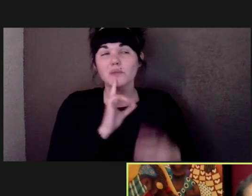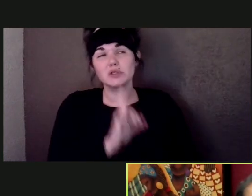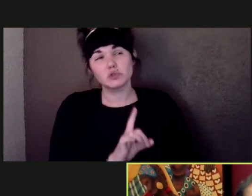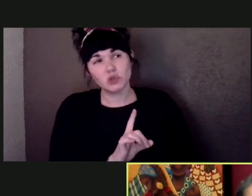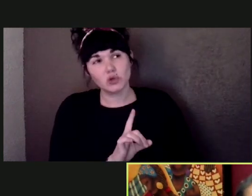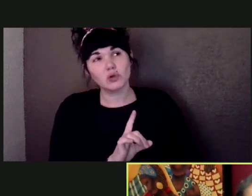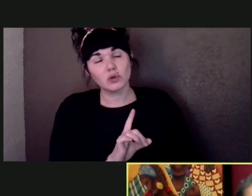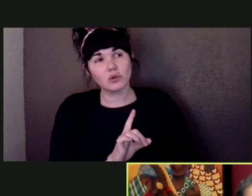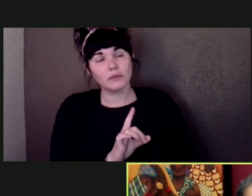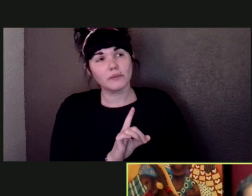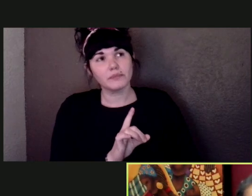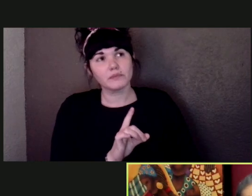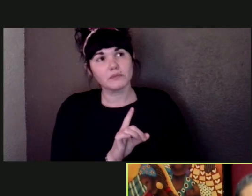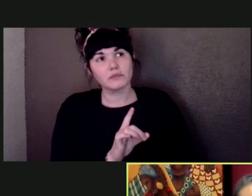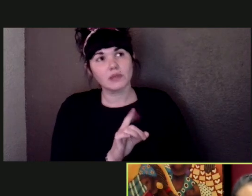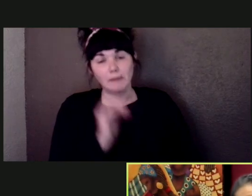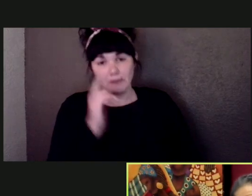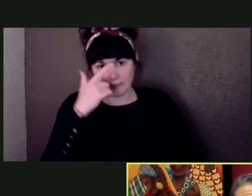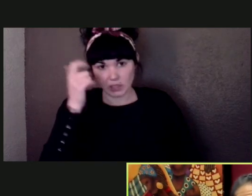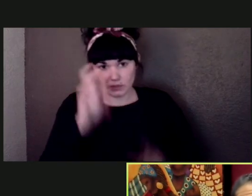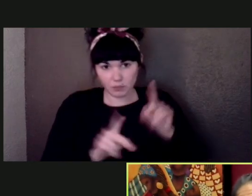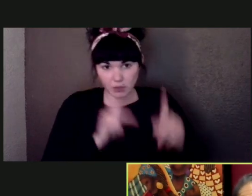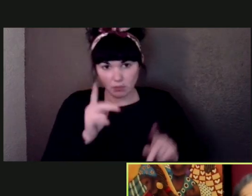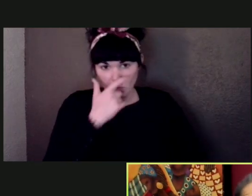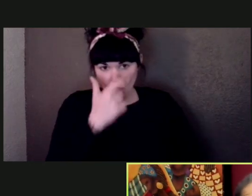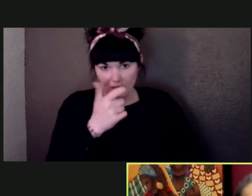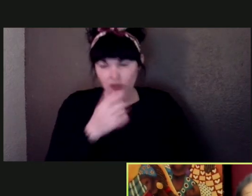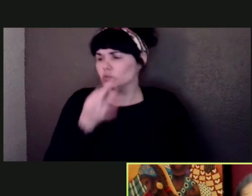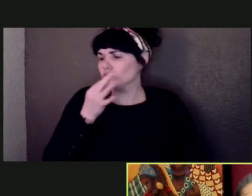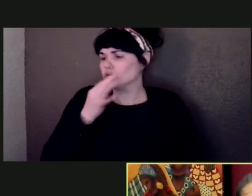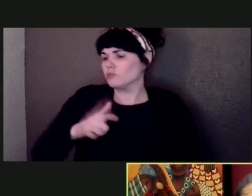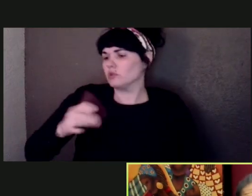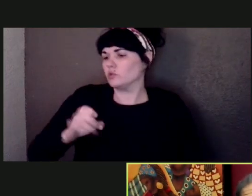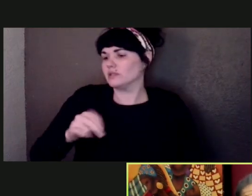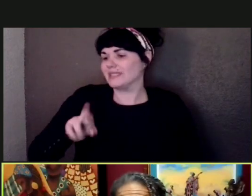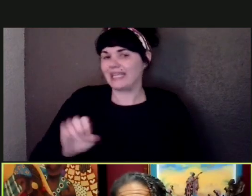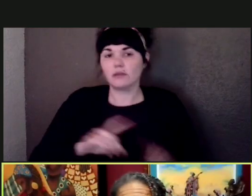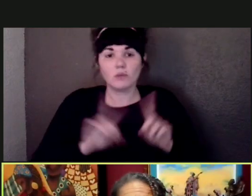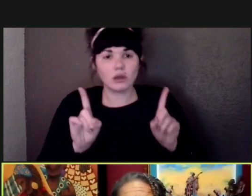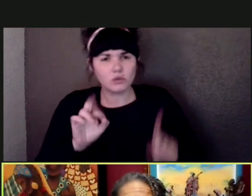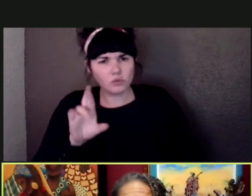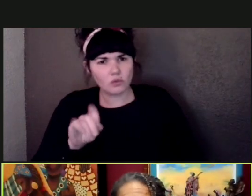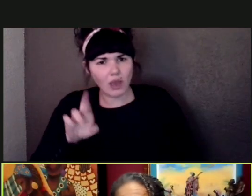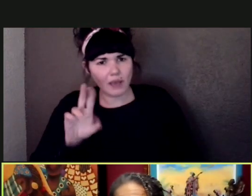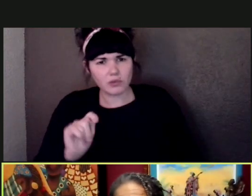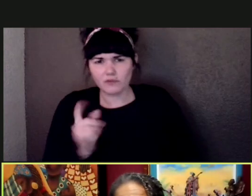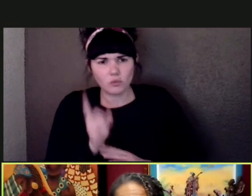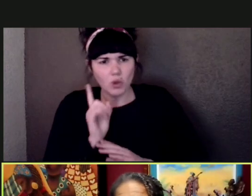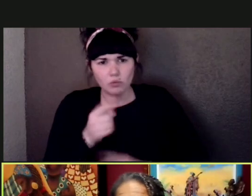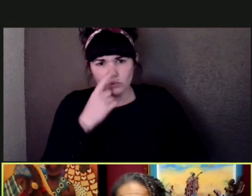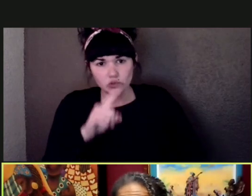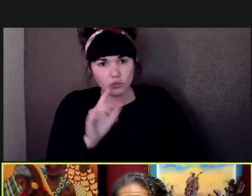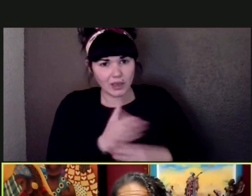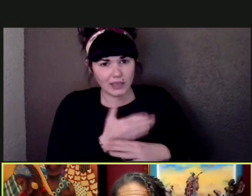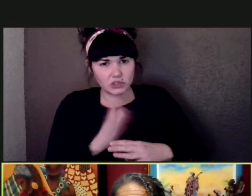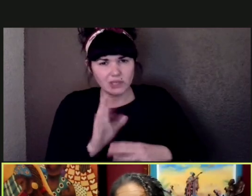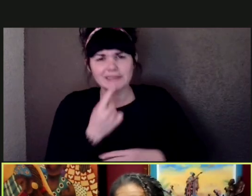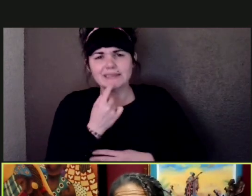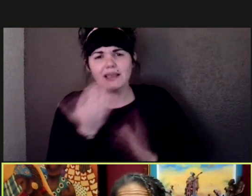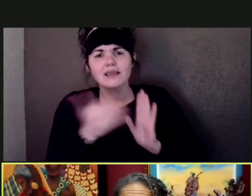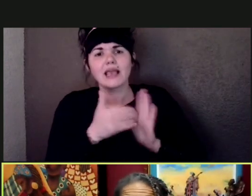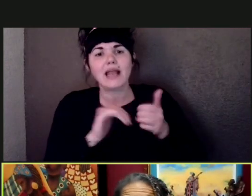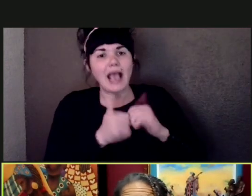uh, that as people are listening and Christine, I'm going to pop it to you, uh, Robert, for just a quick moment, could you share again, how people would